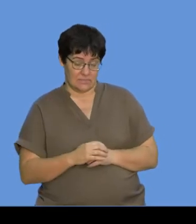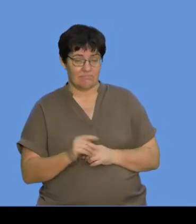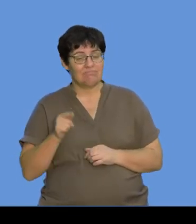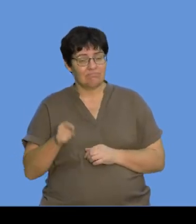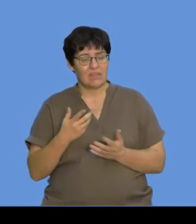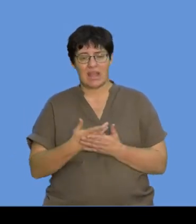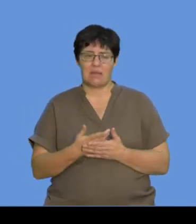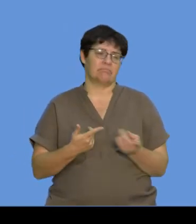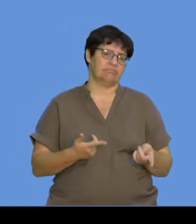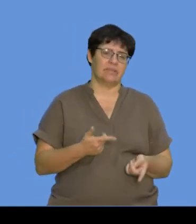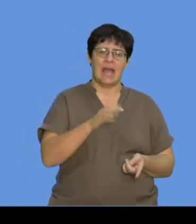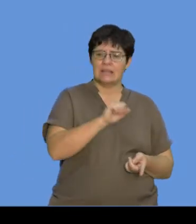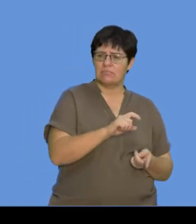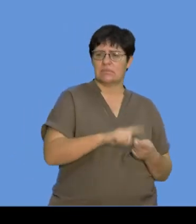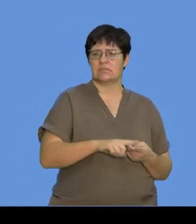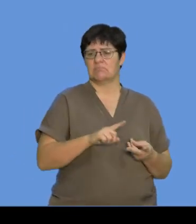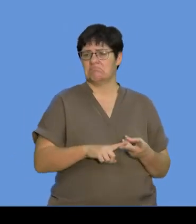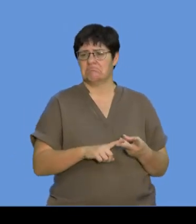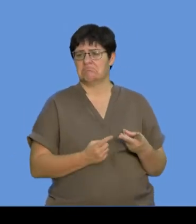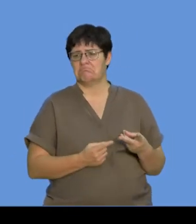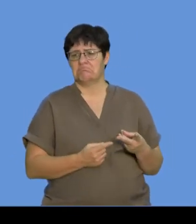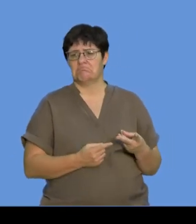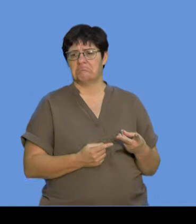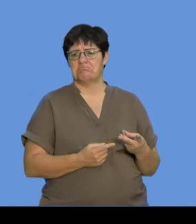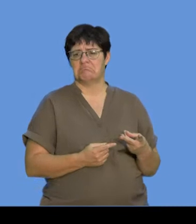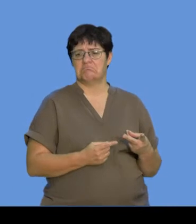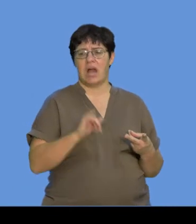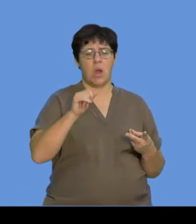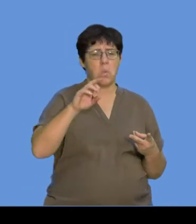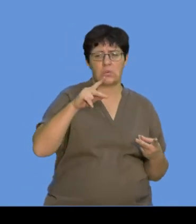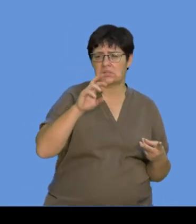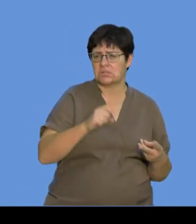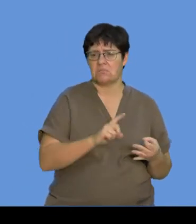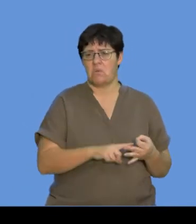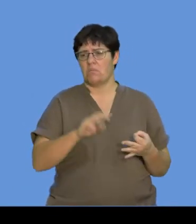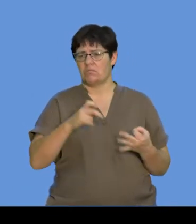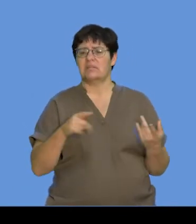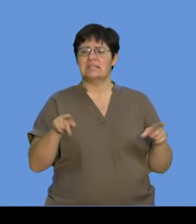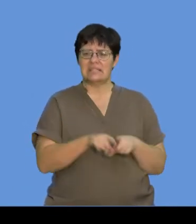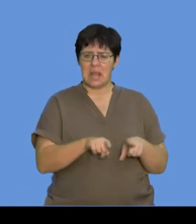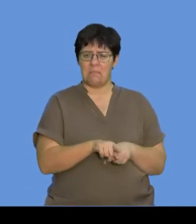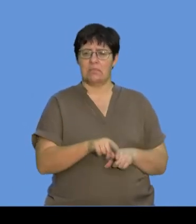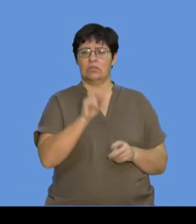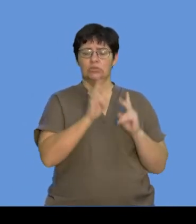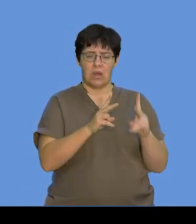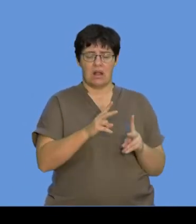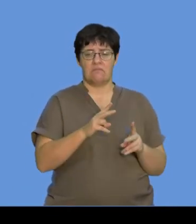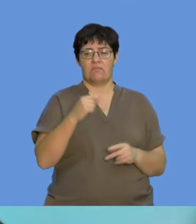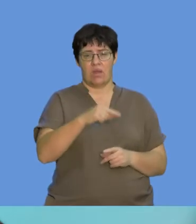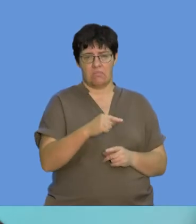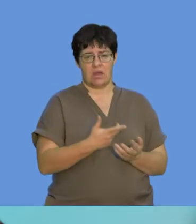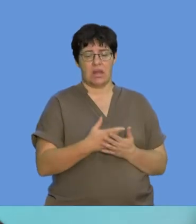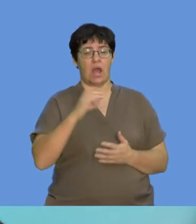particles can be atoms, ions, or molecules, as they are in 12 grams of carbon-12, right? So if you go to